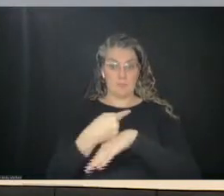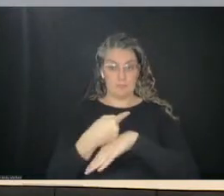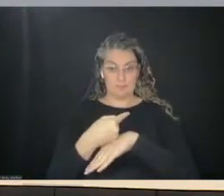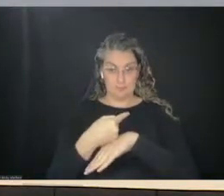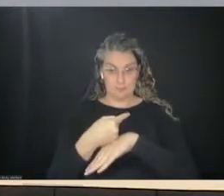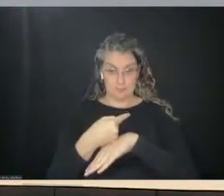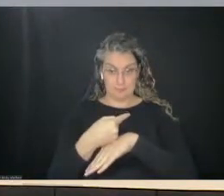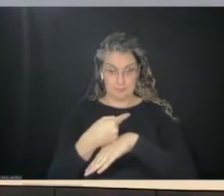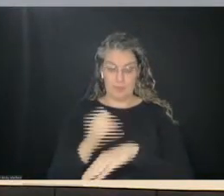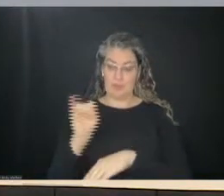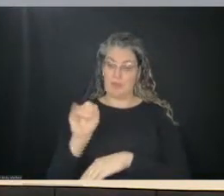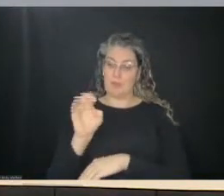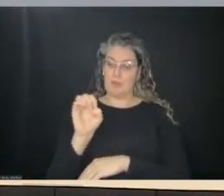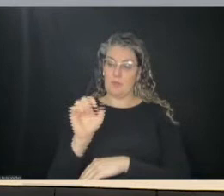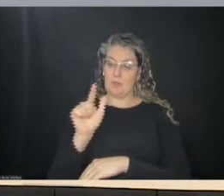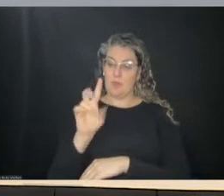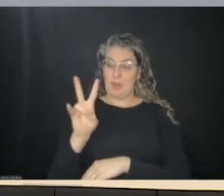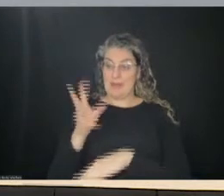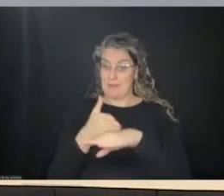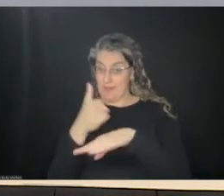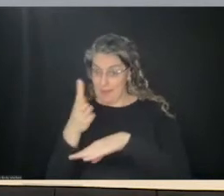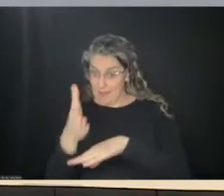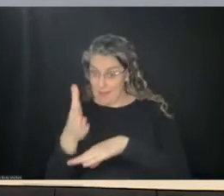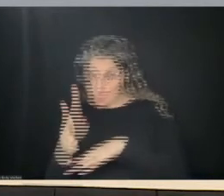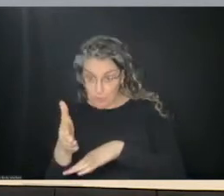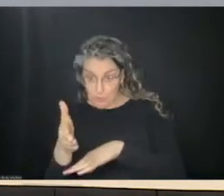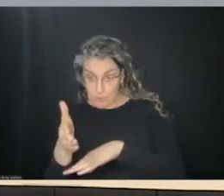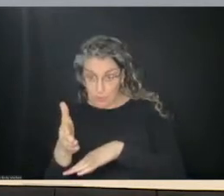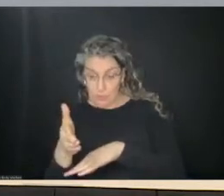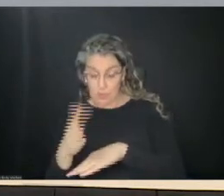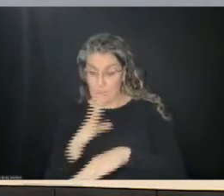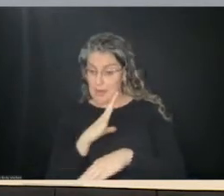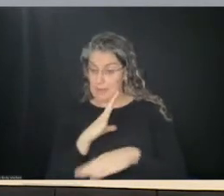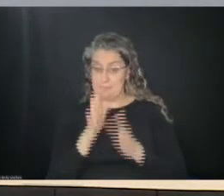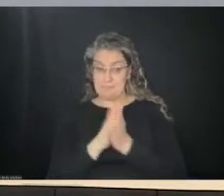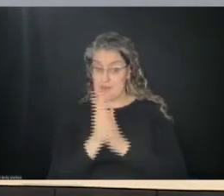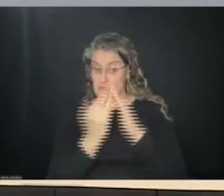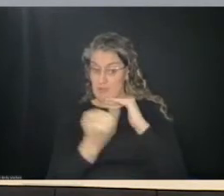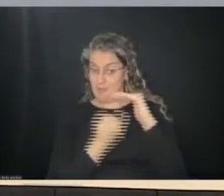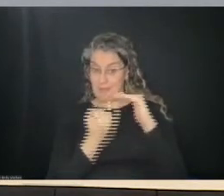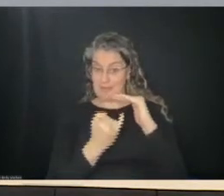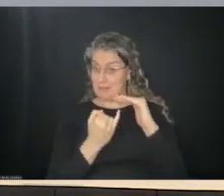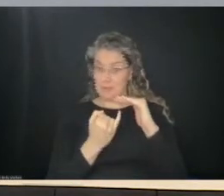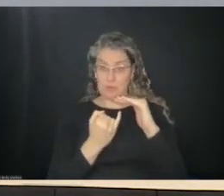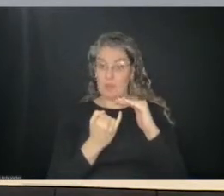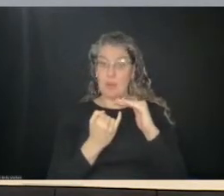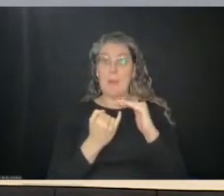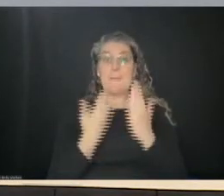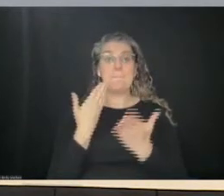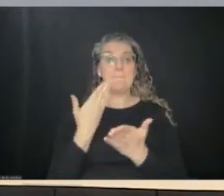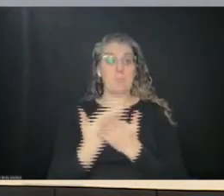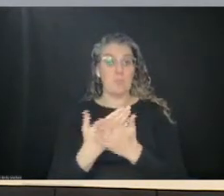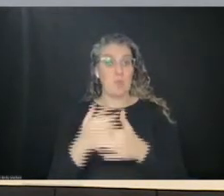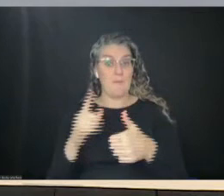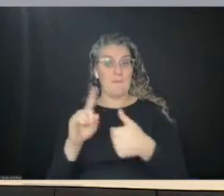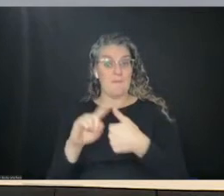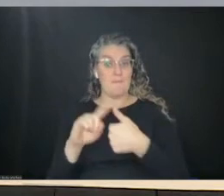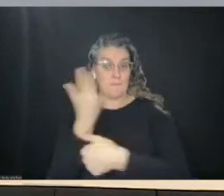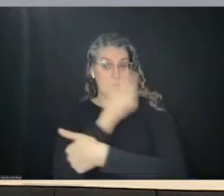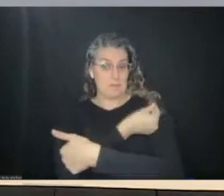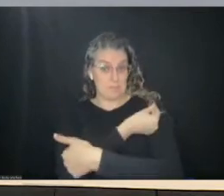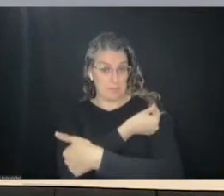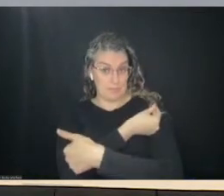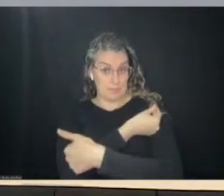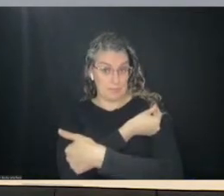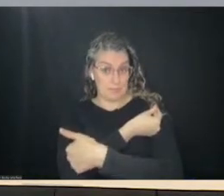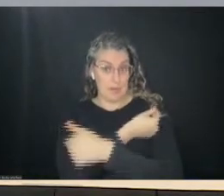order to be exempt from self-isolation in PEI, people from Atlantic provinces need to have at least 1 dose of vaccine plus 21